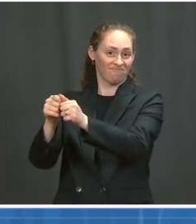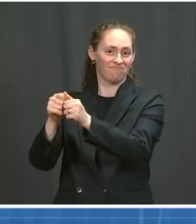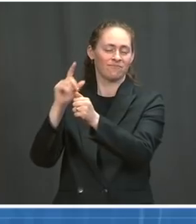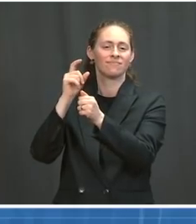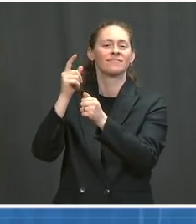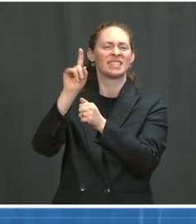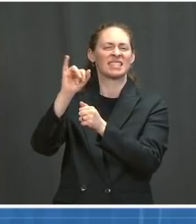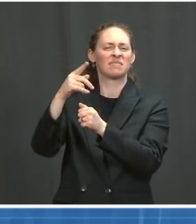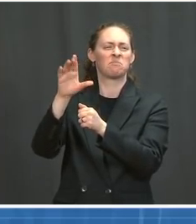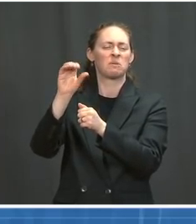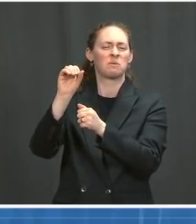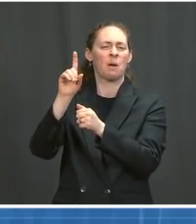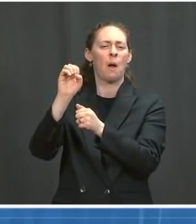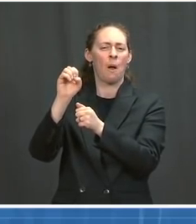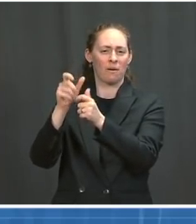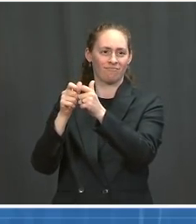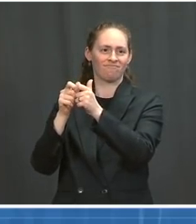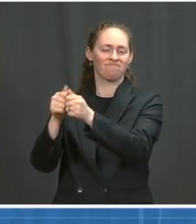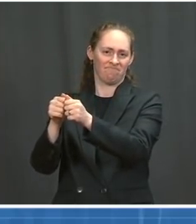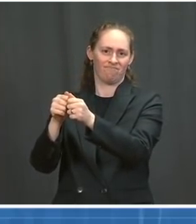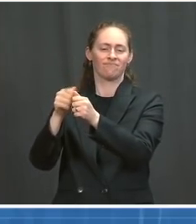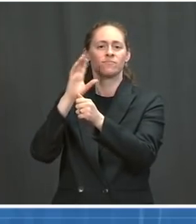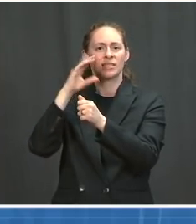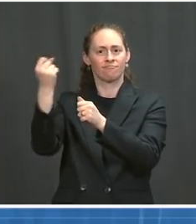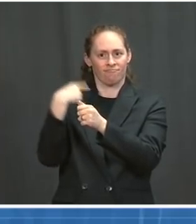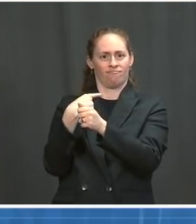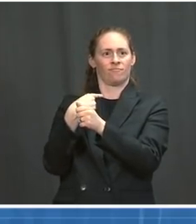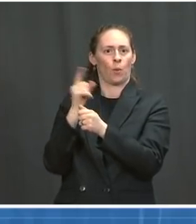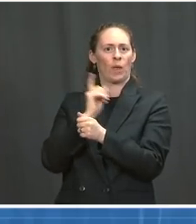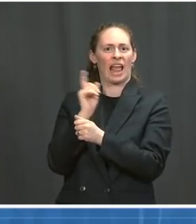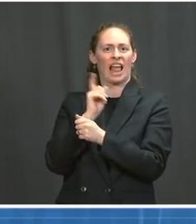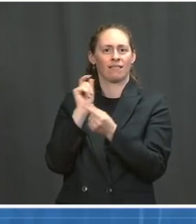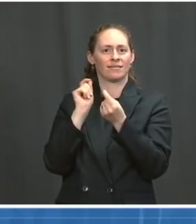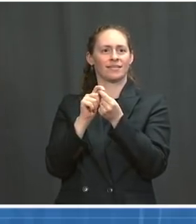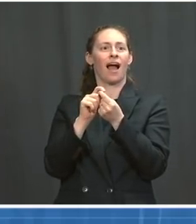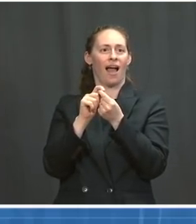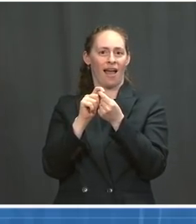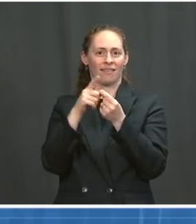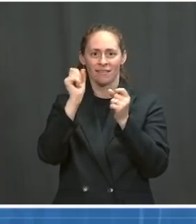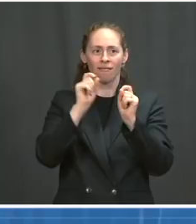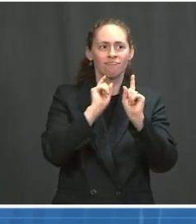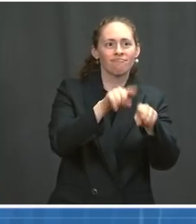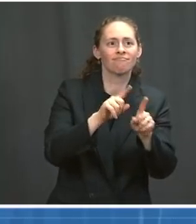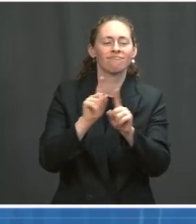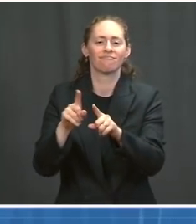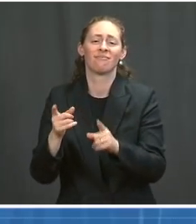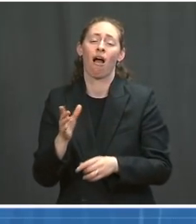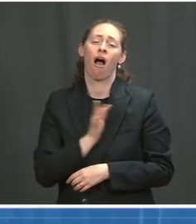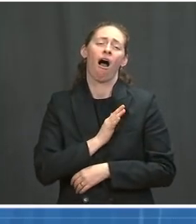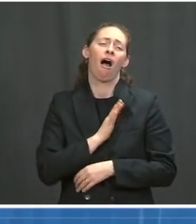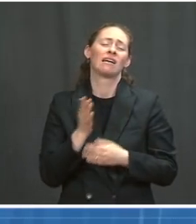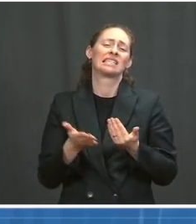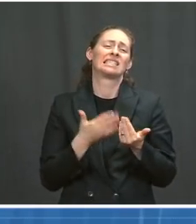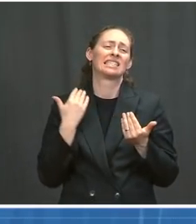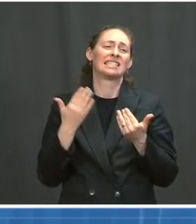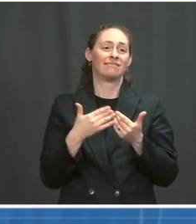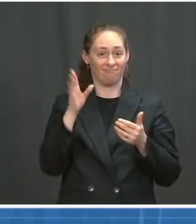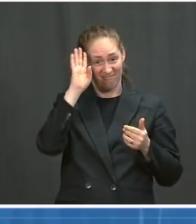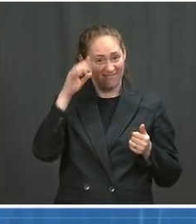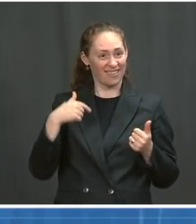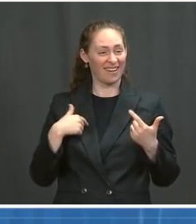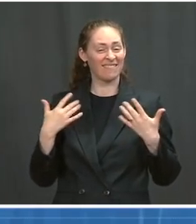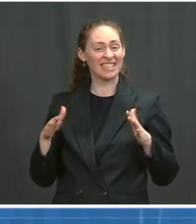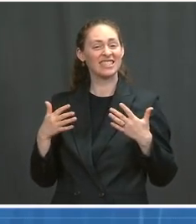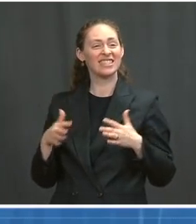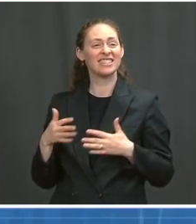you'll receive these three vaccination sites near you. It's really quick and easy to do. I find myself doing it a few times just to see what comes up